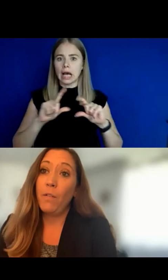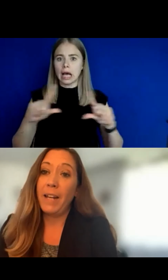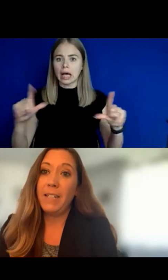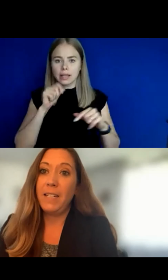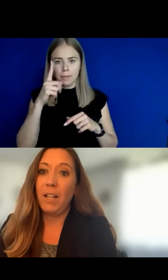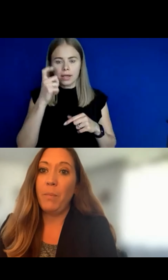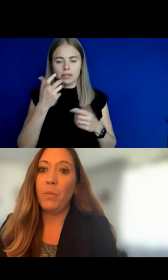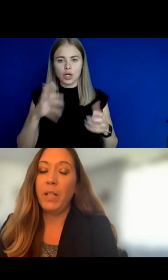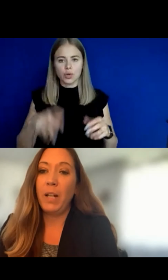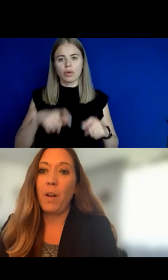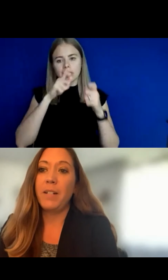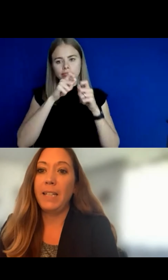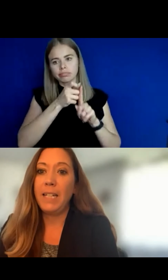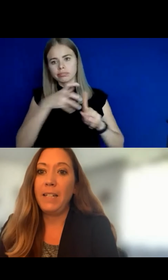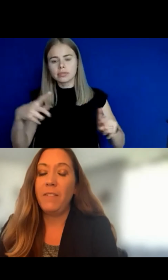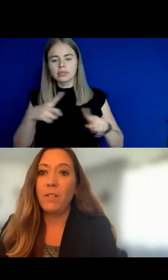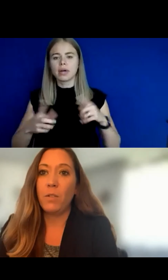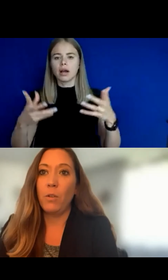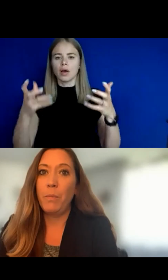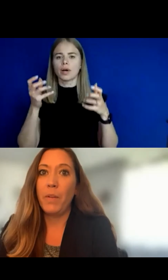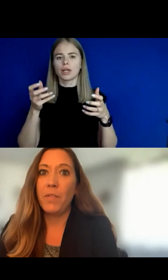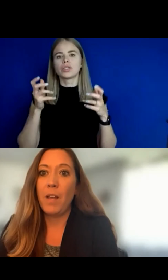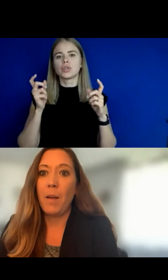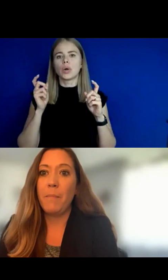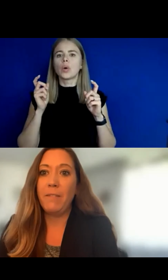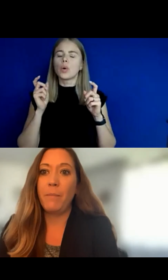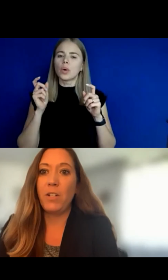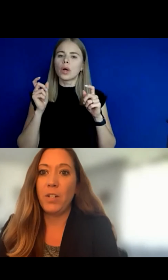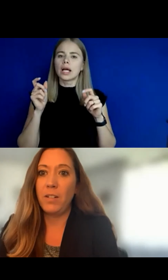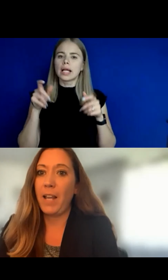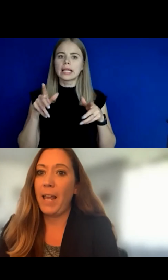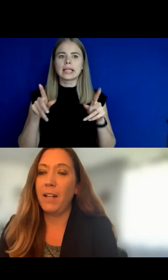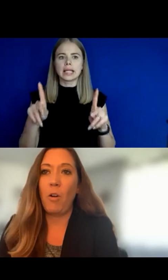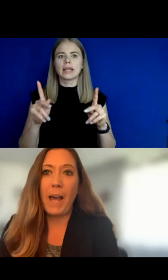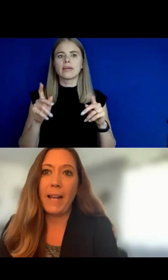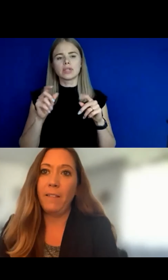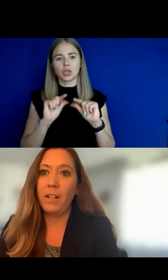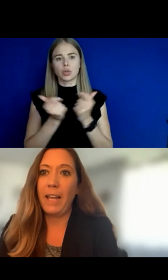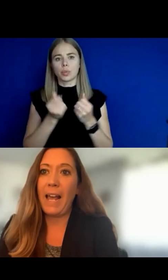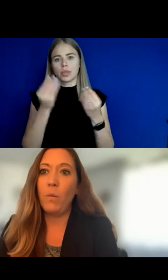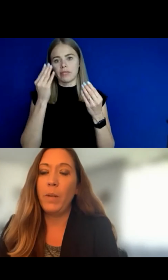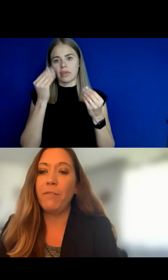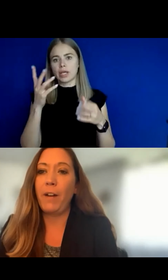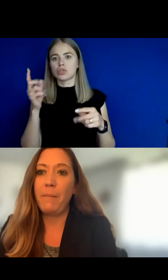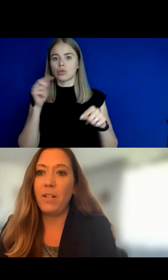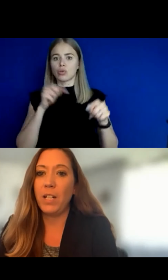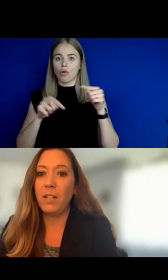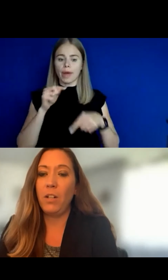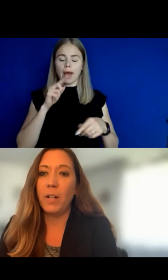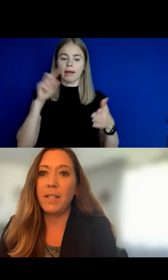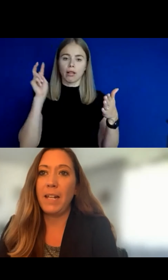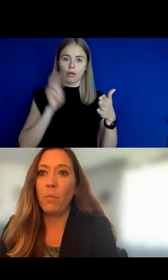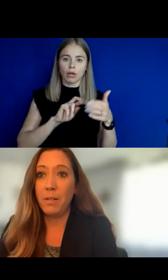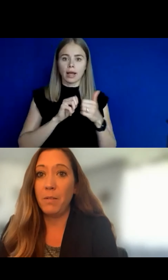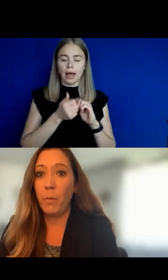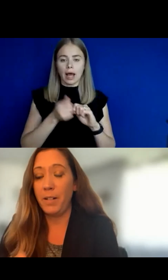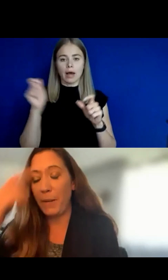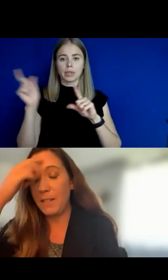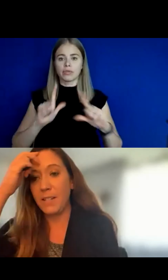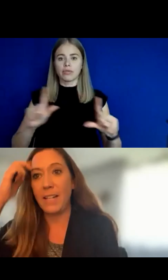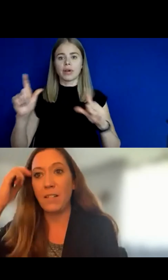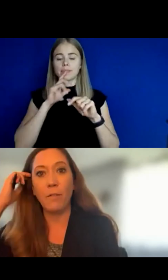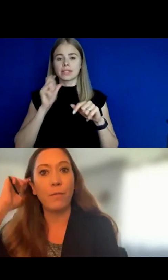to go over that in detail, but really I wanted to leave this group with some information to kind of go back and look at how we frame aging in New York State and